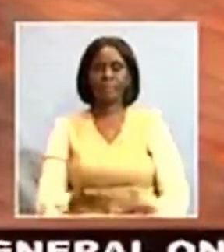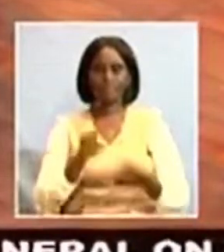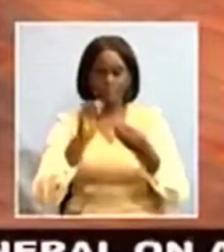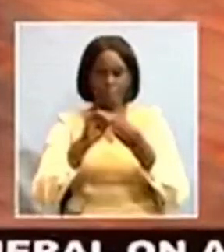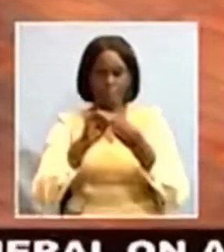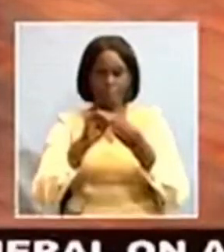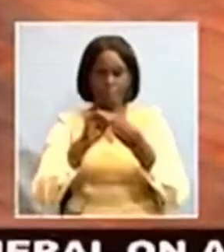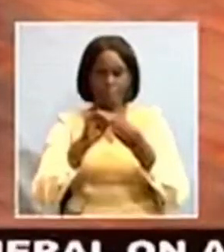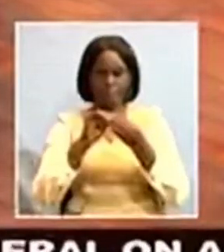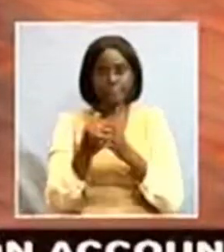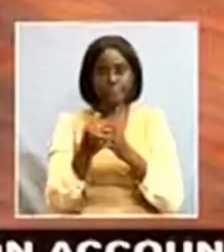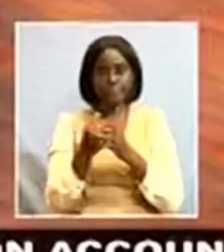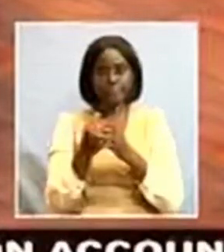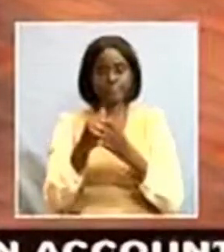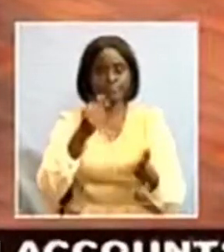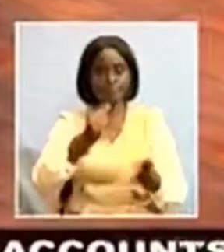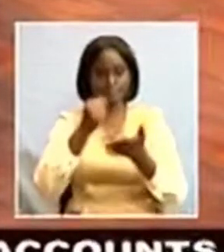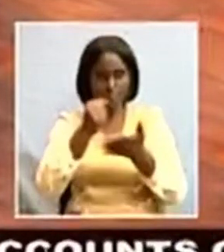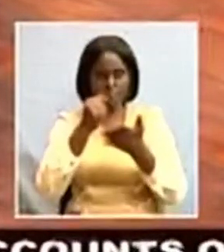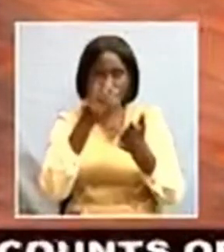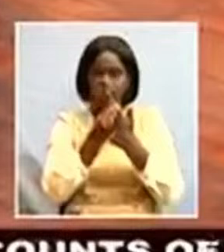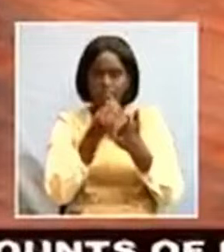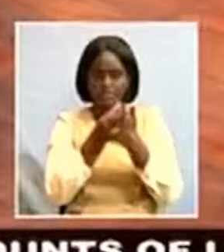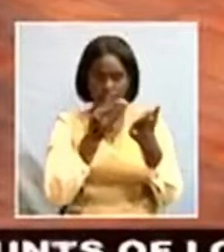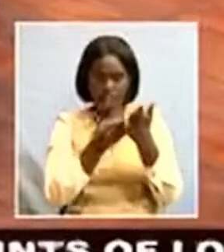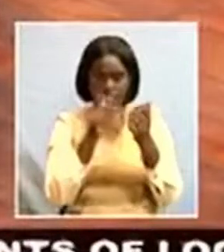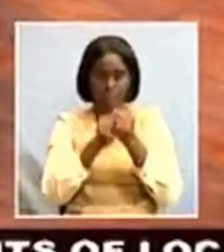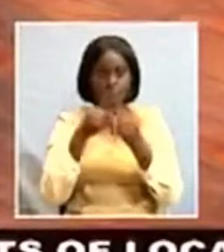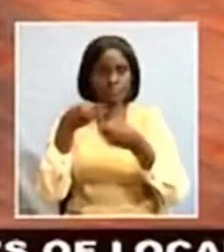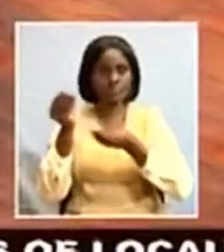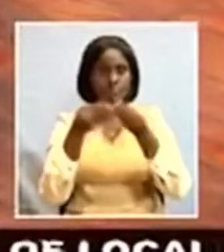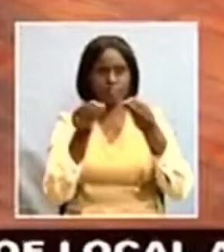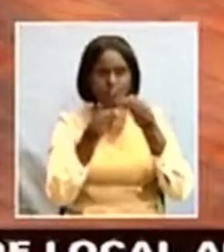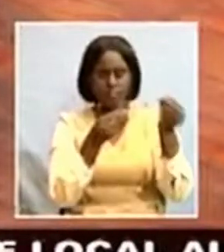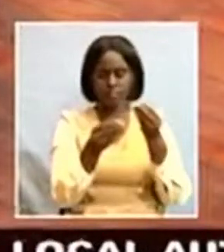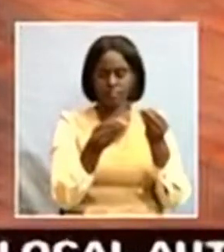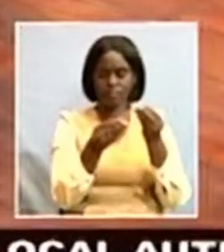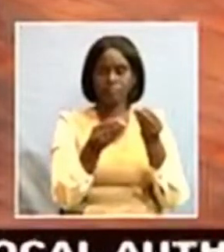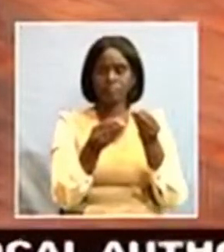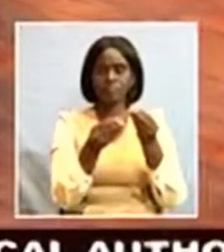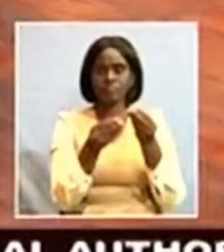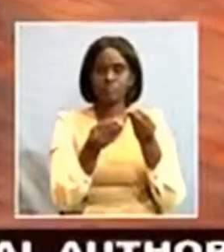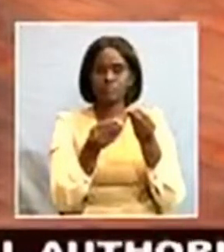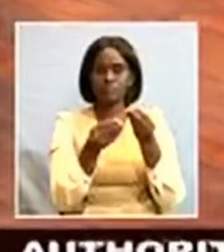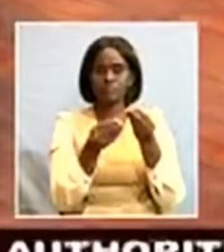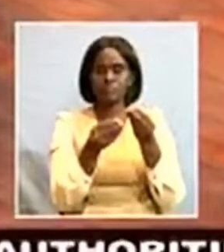Appendix 2, budget funding and expenditure.